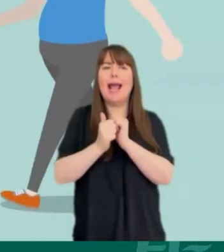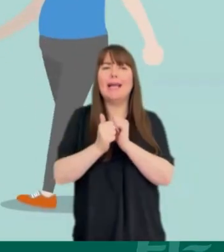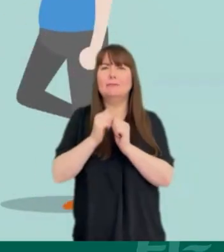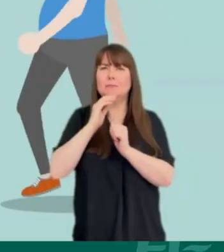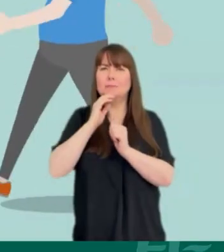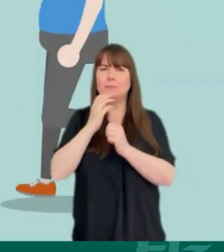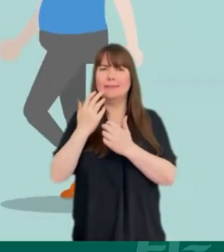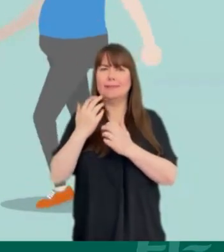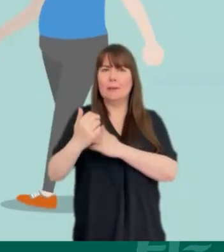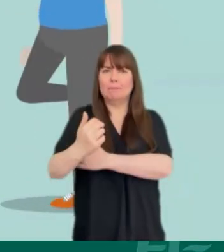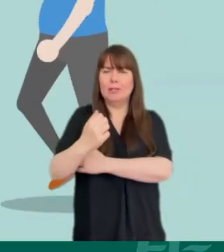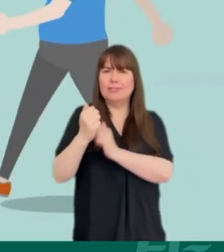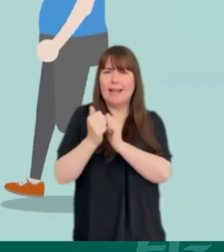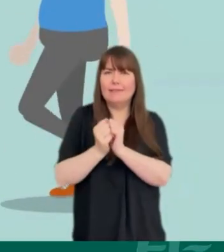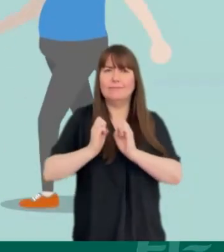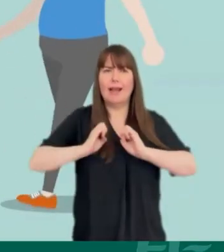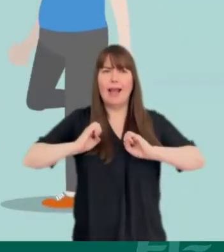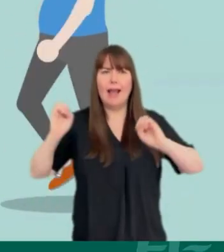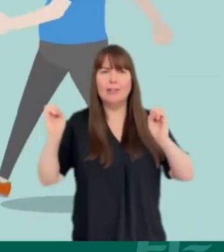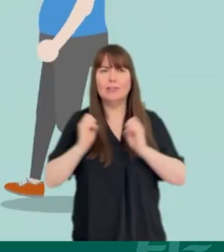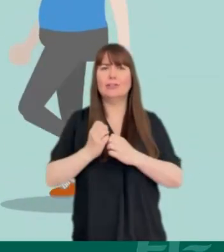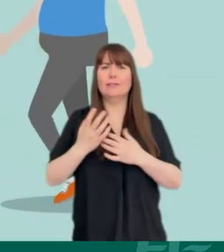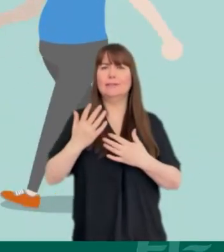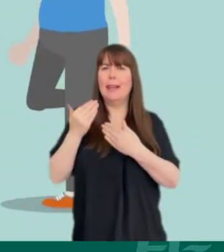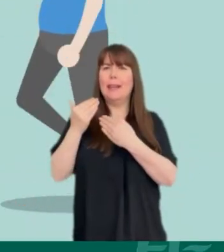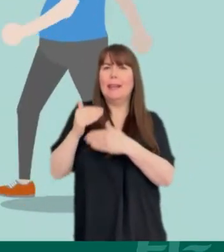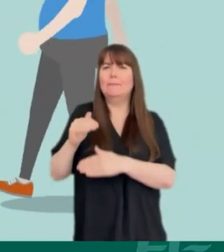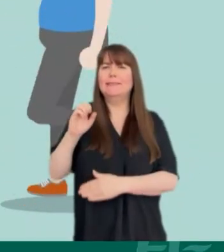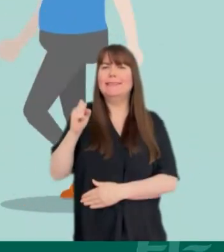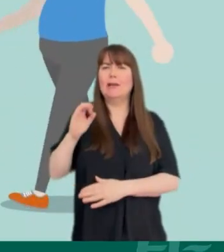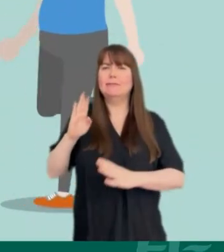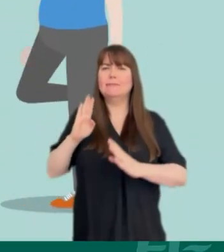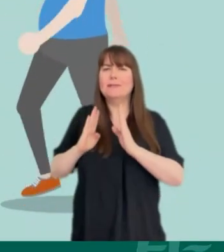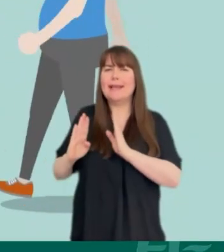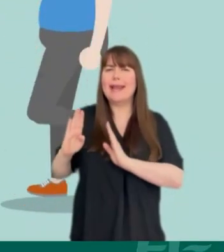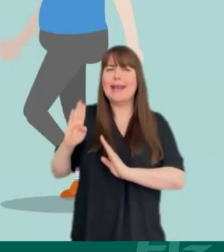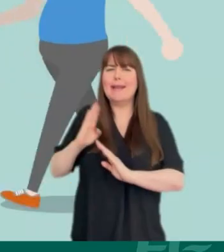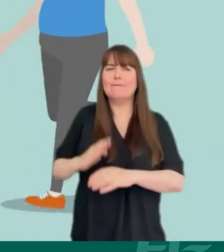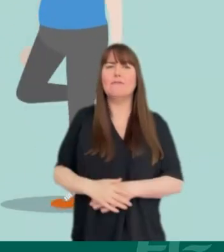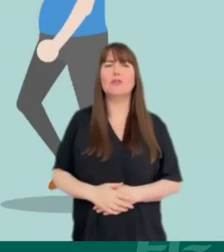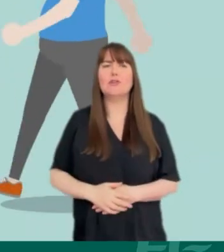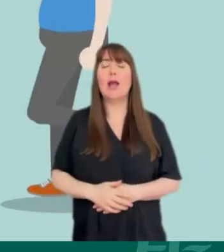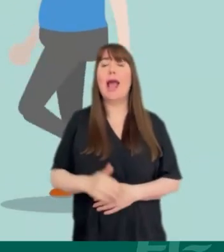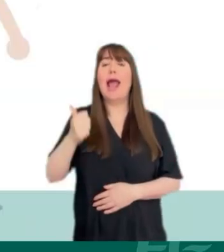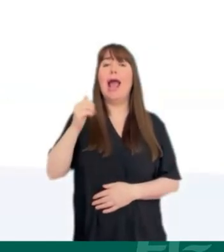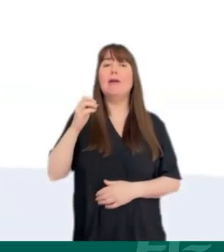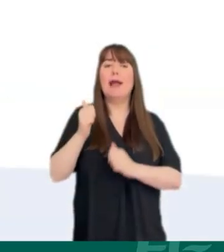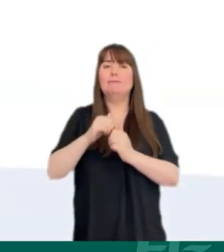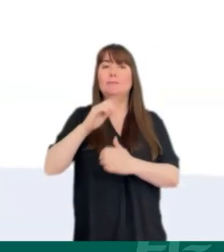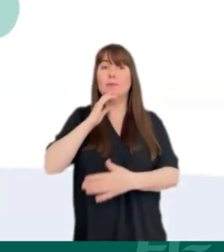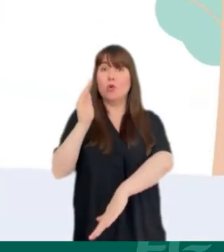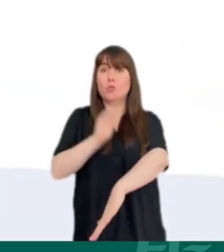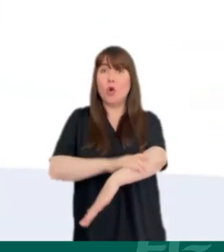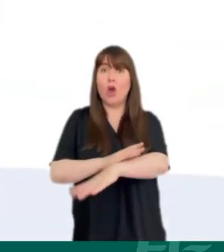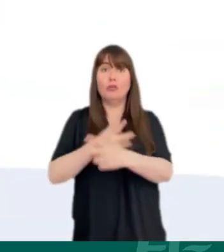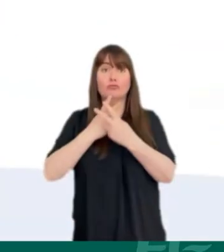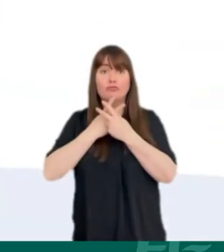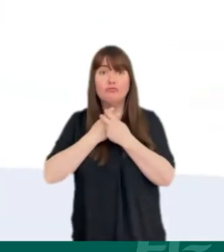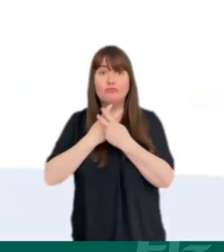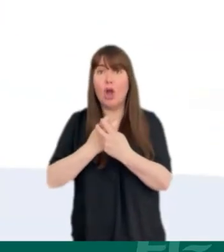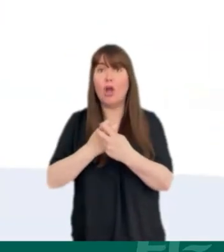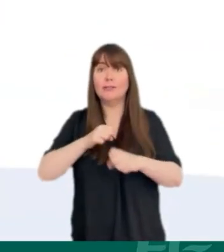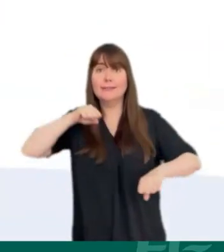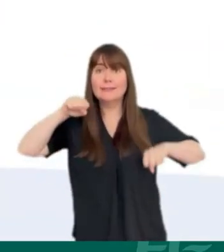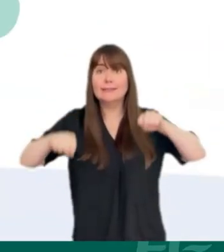aerobic activity, muscle strengthening exercises, and limiting sedentary behaviour. Aerobic activity can